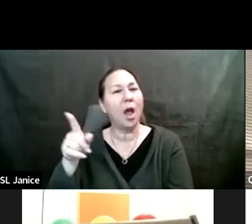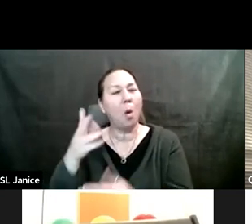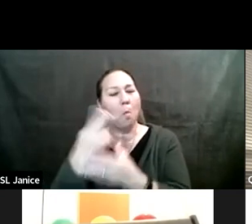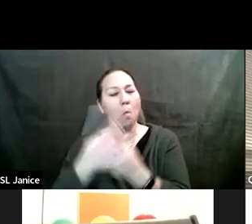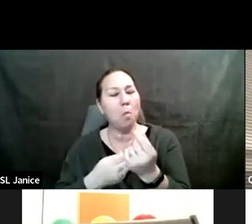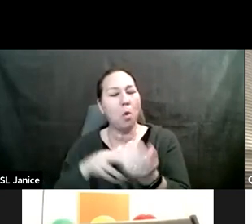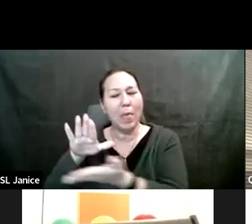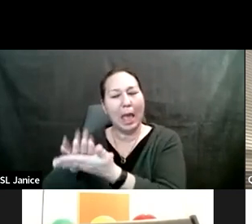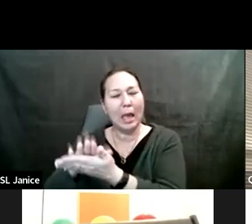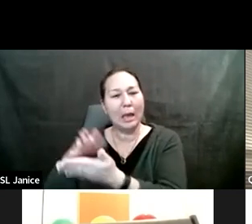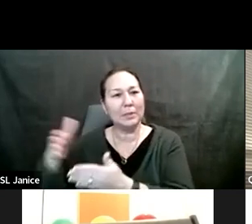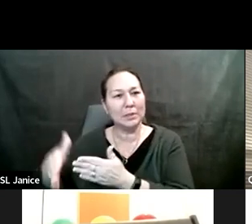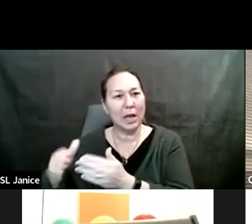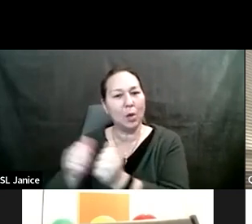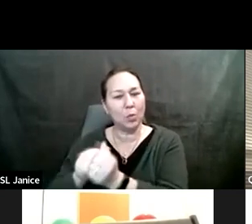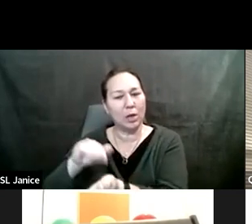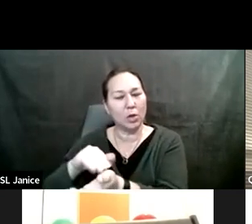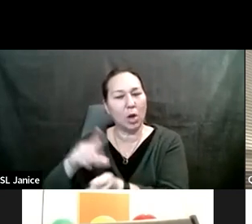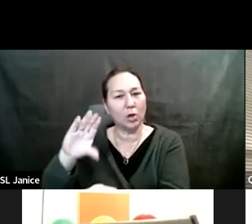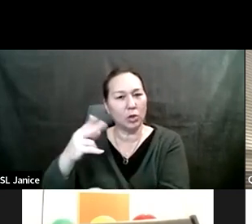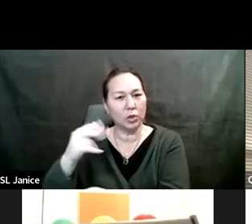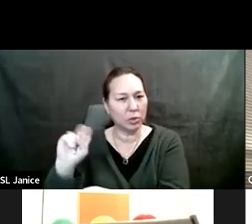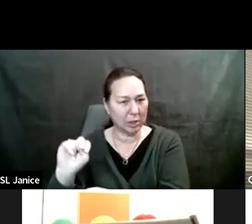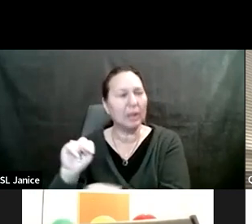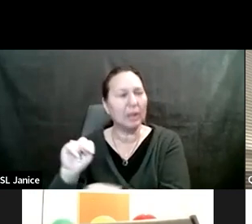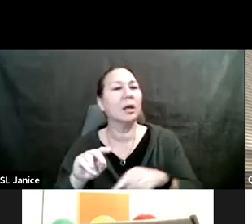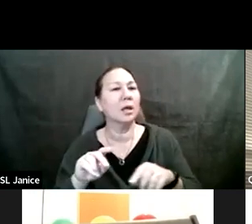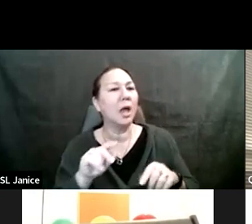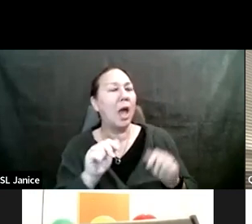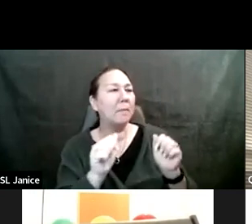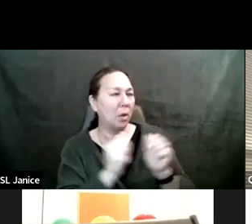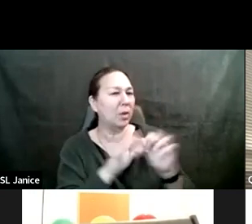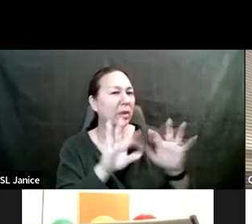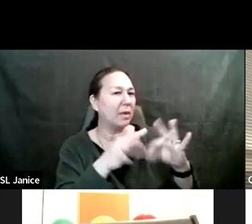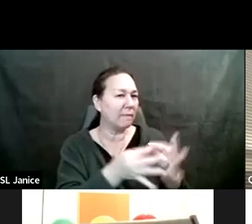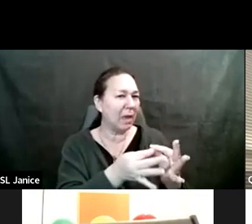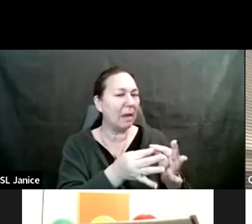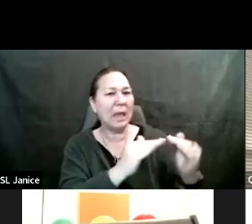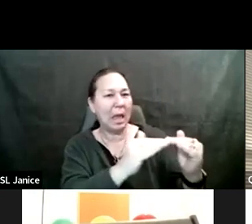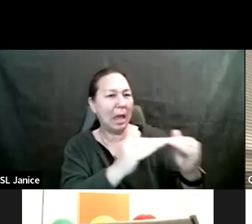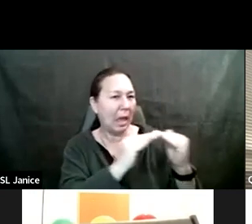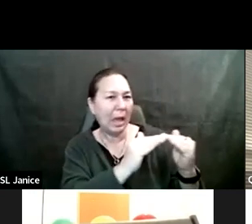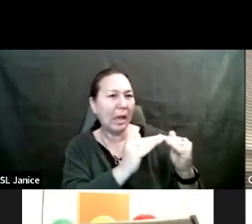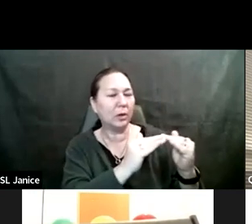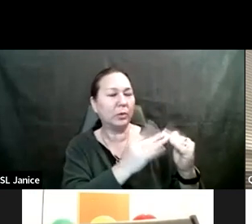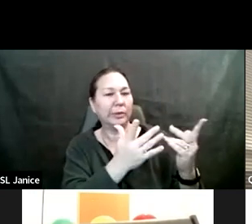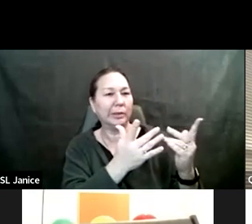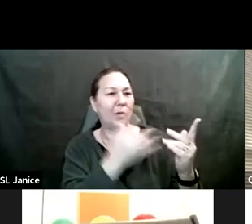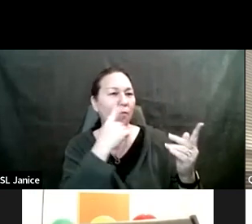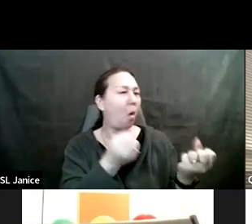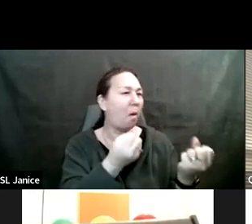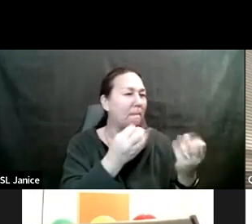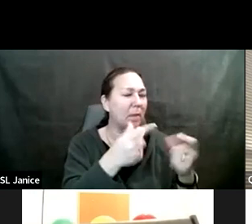Dr Chen uh but also uh with family Equity family and Community engagement uh we are programming for our multilingual